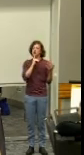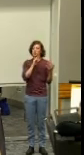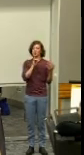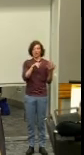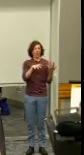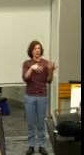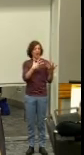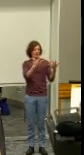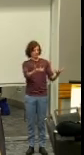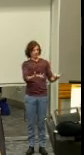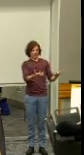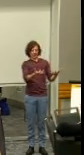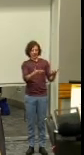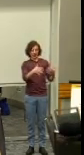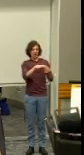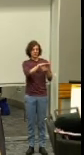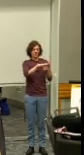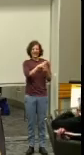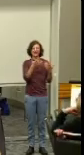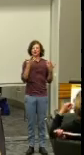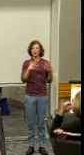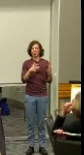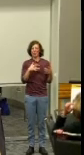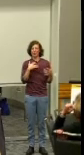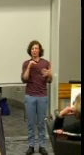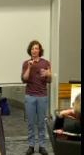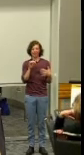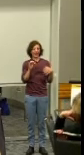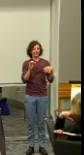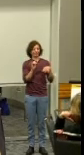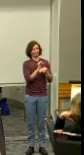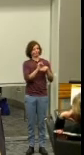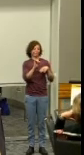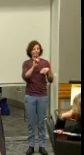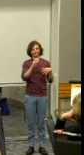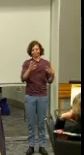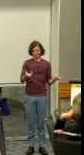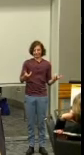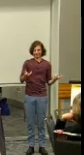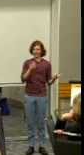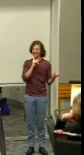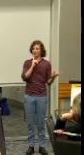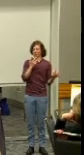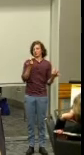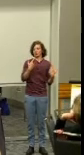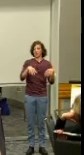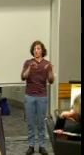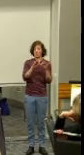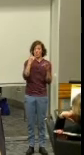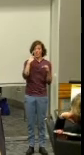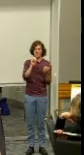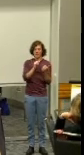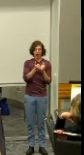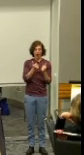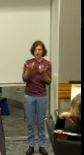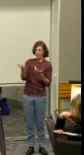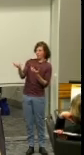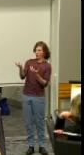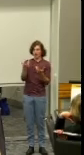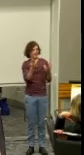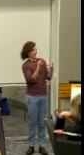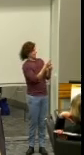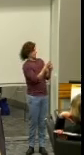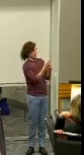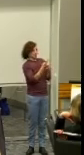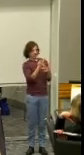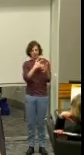wanting the space to be institutionalized, and that's really critical for us. And so that was a big piece about how we find that mix of students and seniors and other